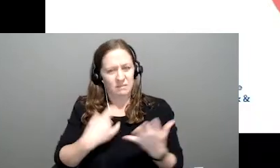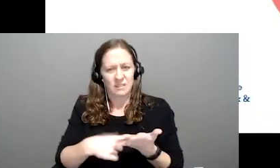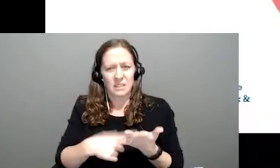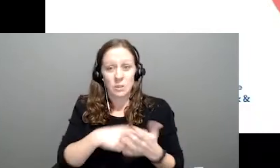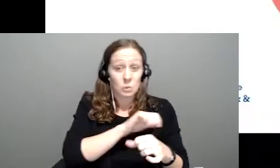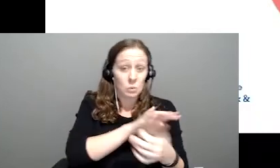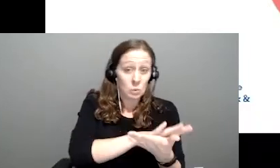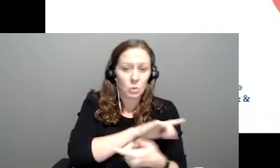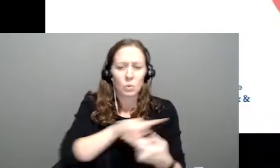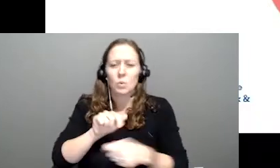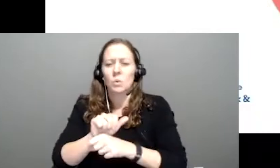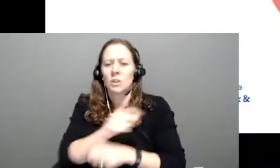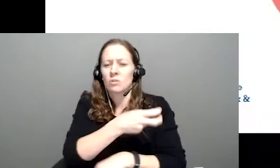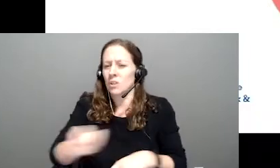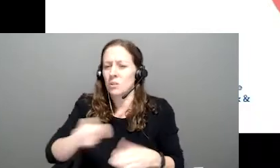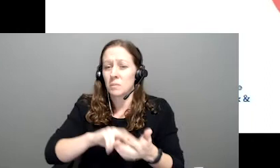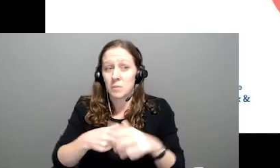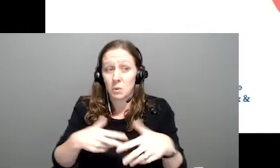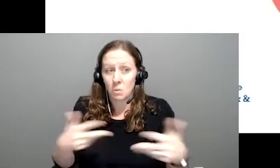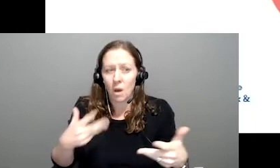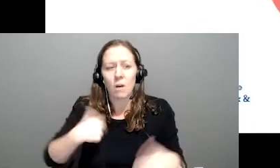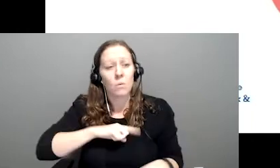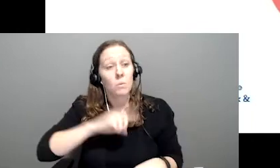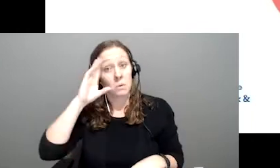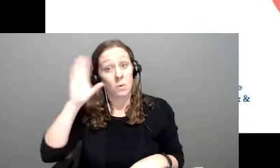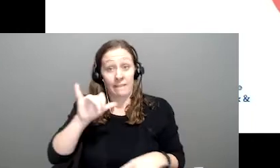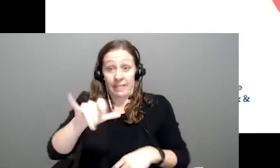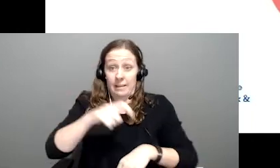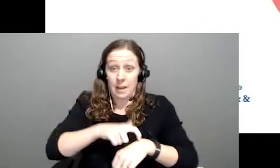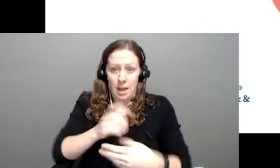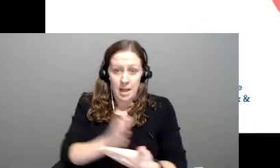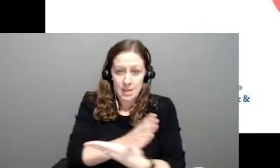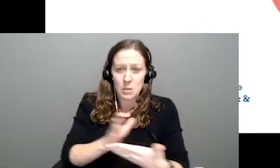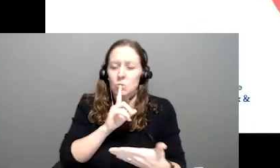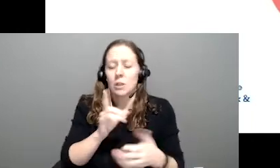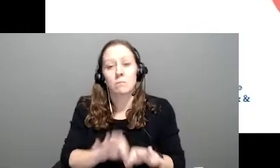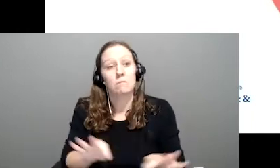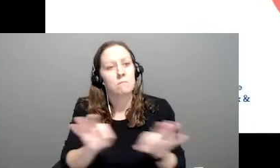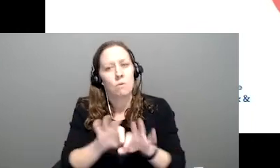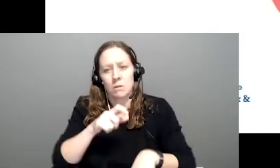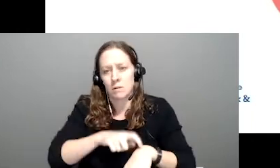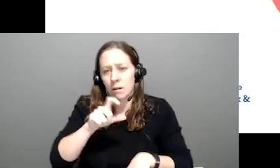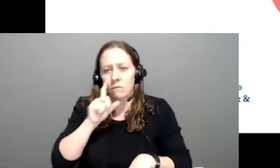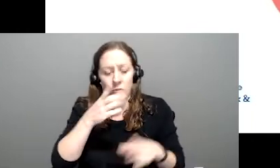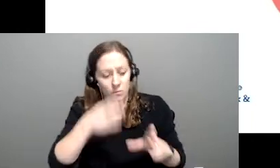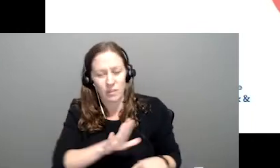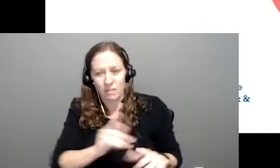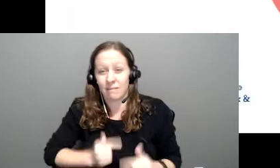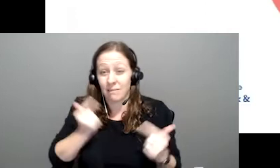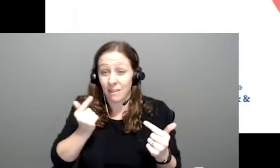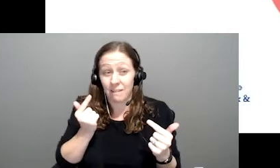work transition. So we know the school to work transition is a critical phase within a person's life where they make